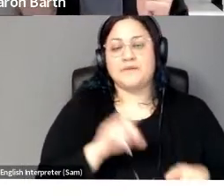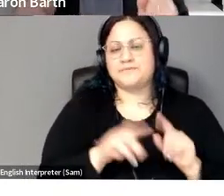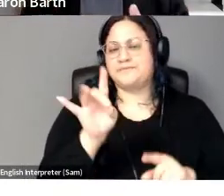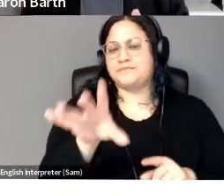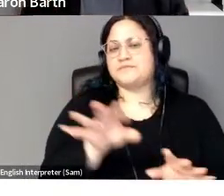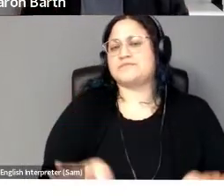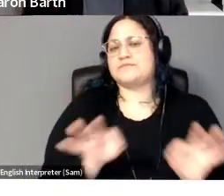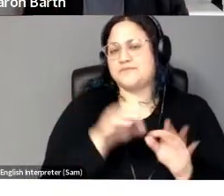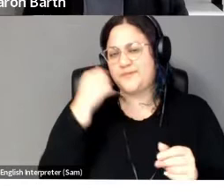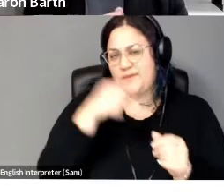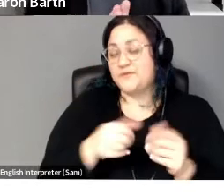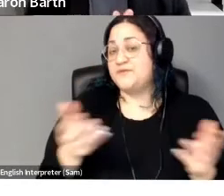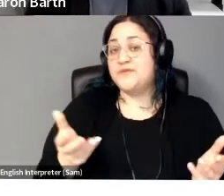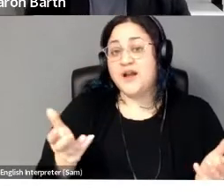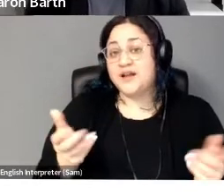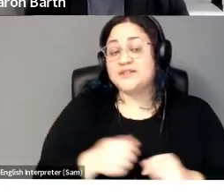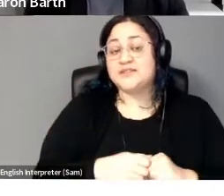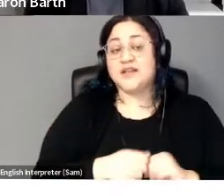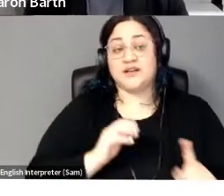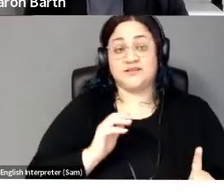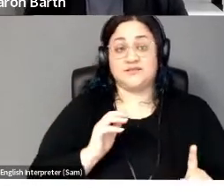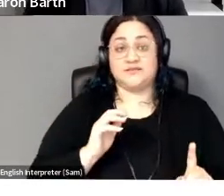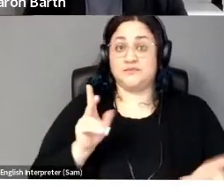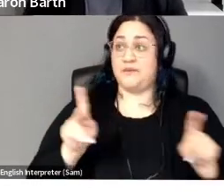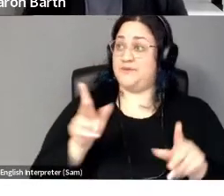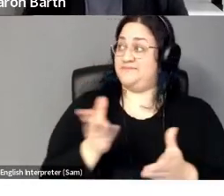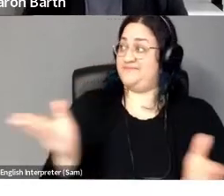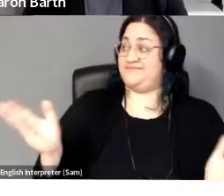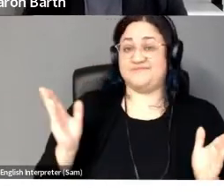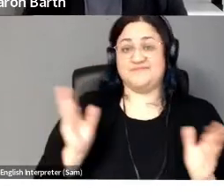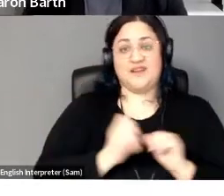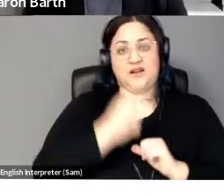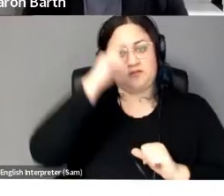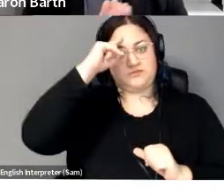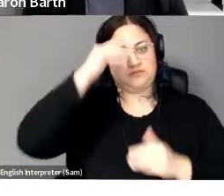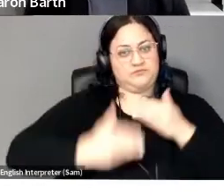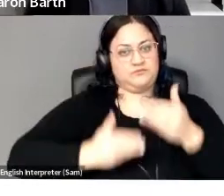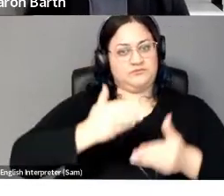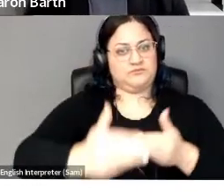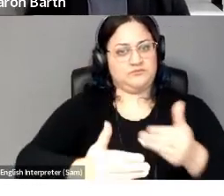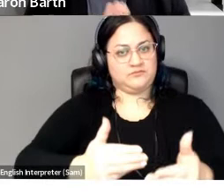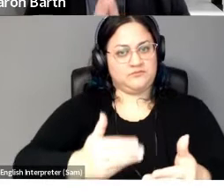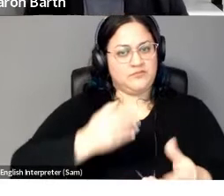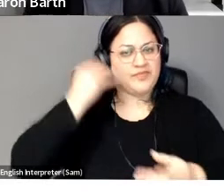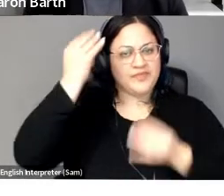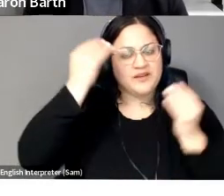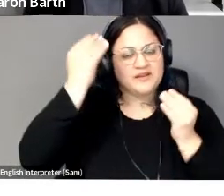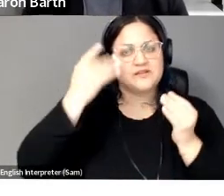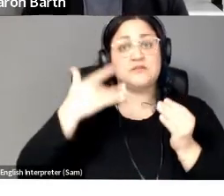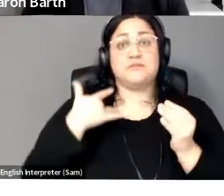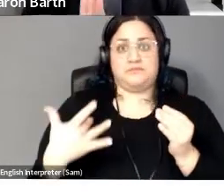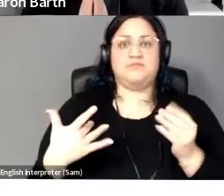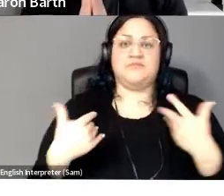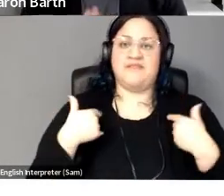There are facts about the way we think, okay? And in marketing in